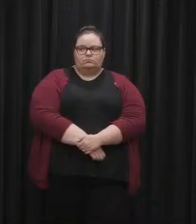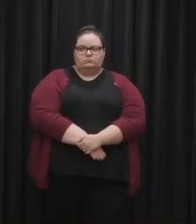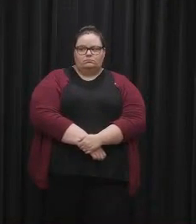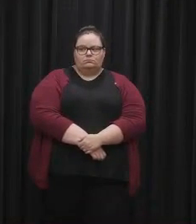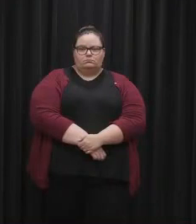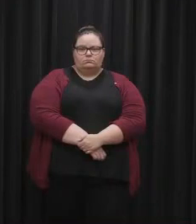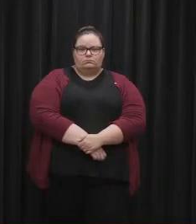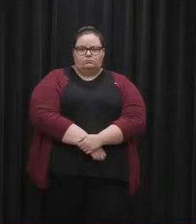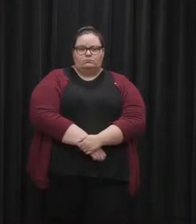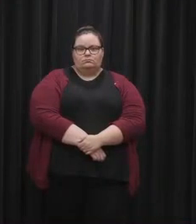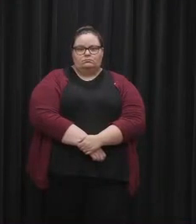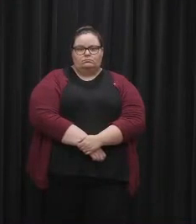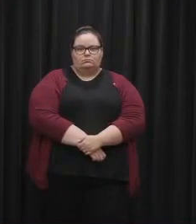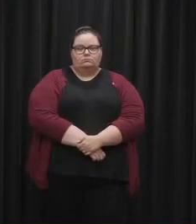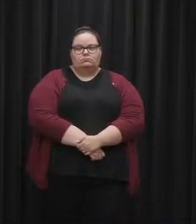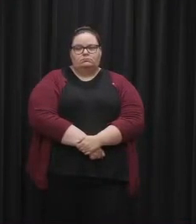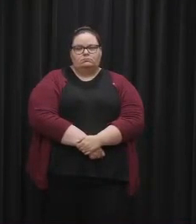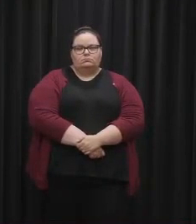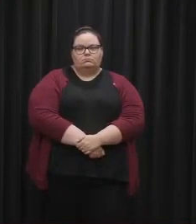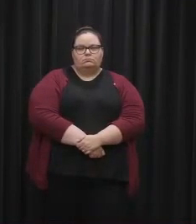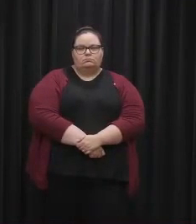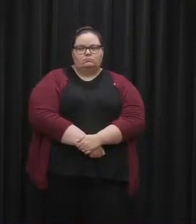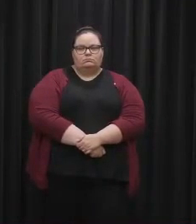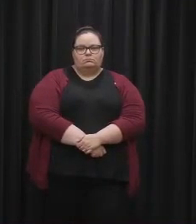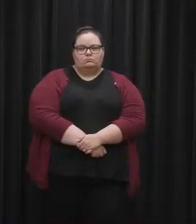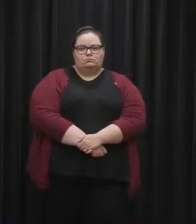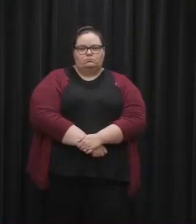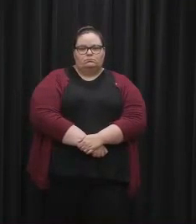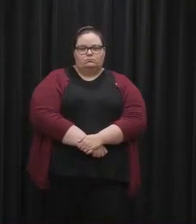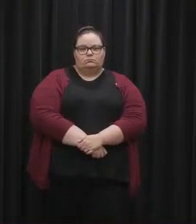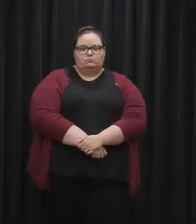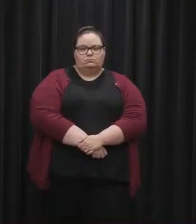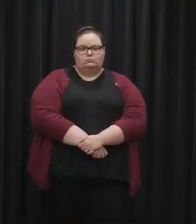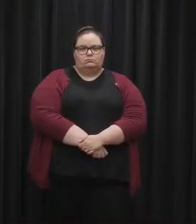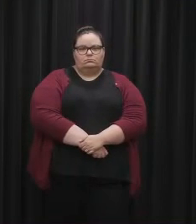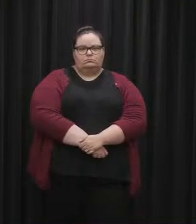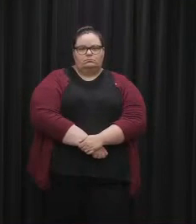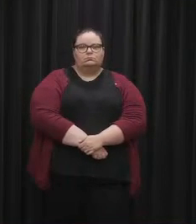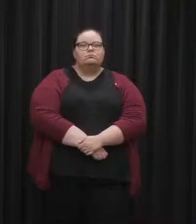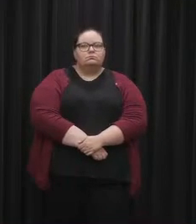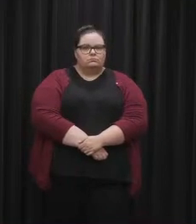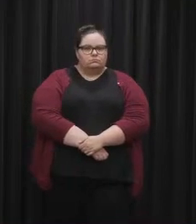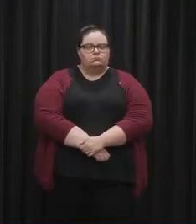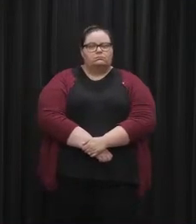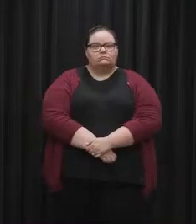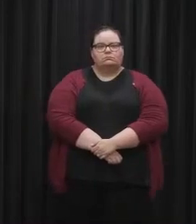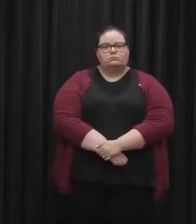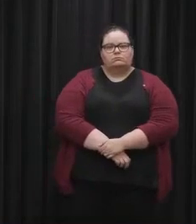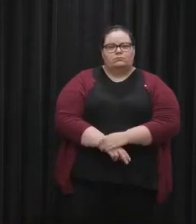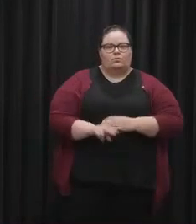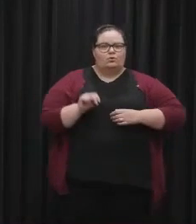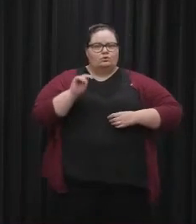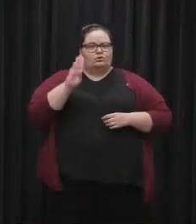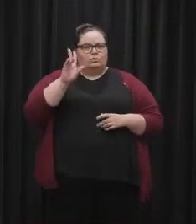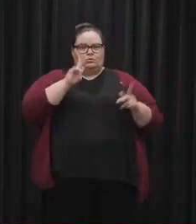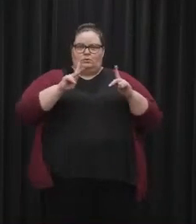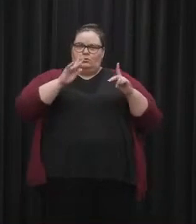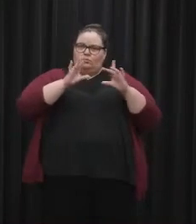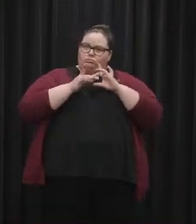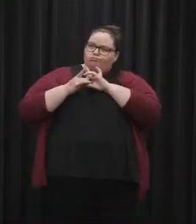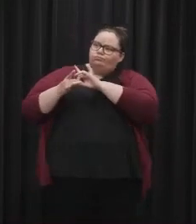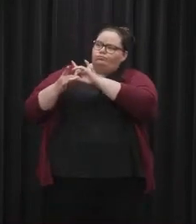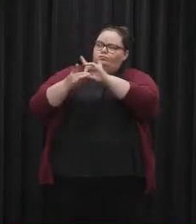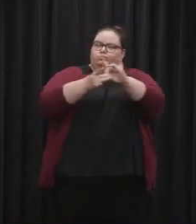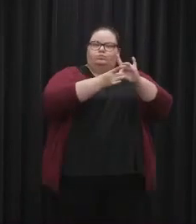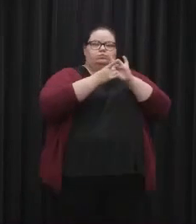keeping our classrooms safe and healthy, but also the health and safety of the entire province. We work together in a way that I